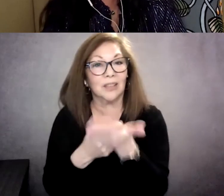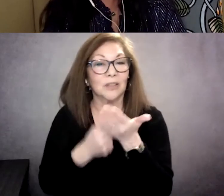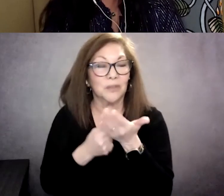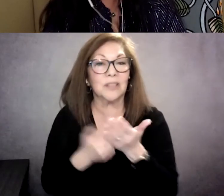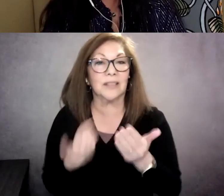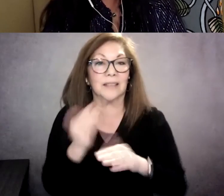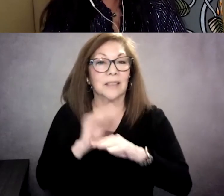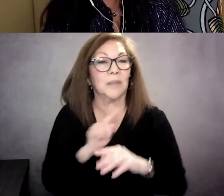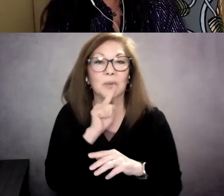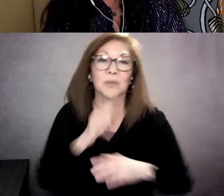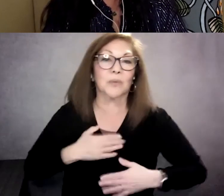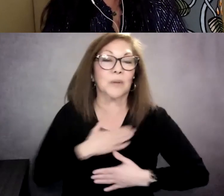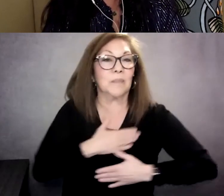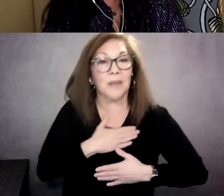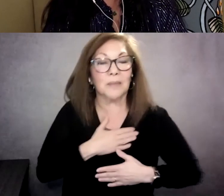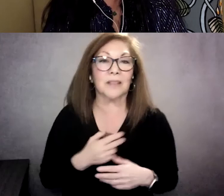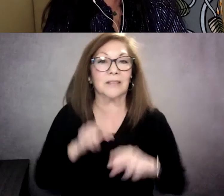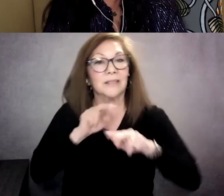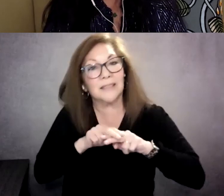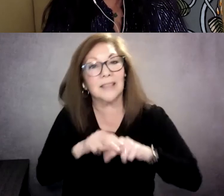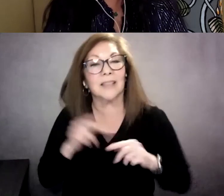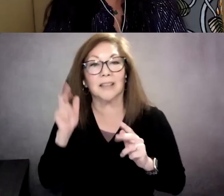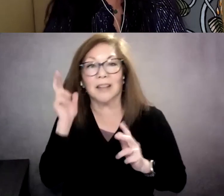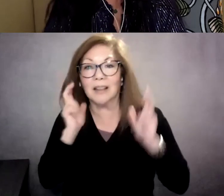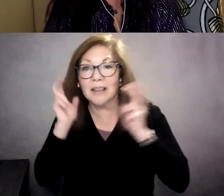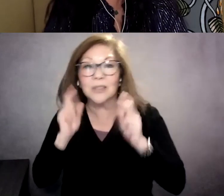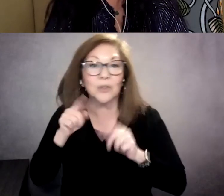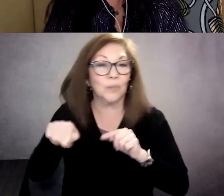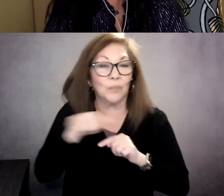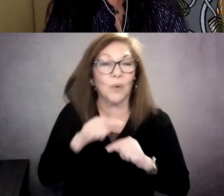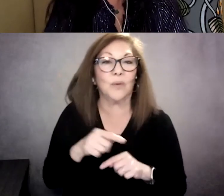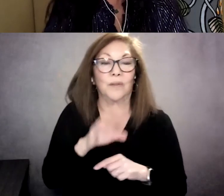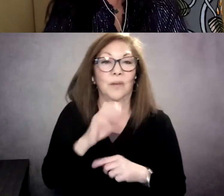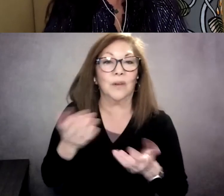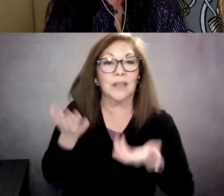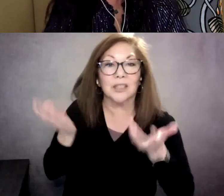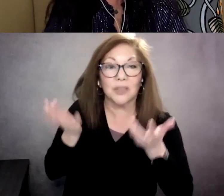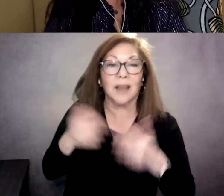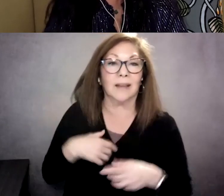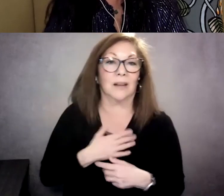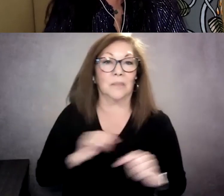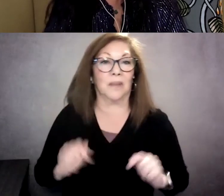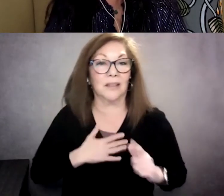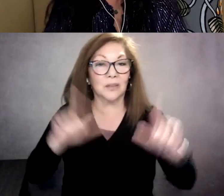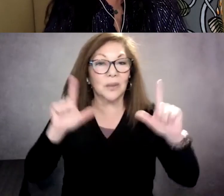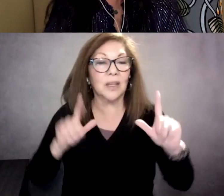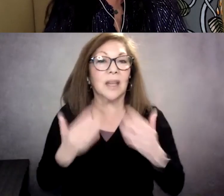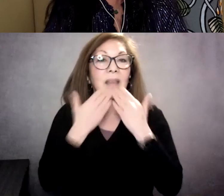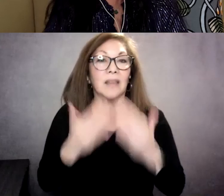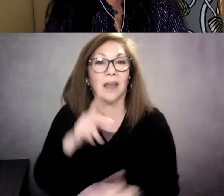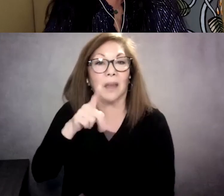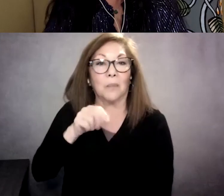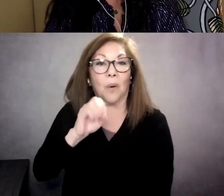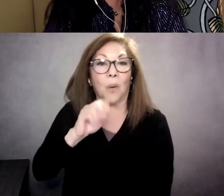an enormous pleasure to sit and listen to both of you chat on my screen. And I want to make sure to thank Pro Bono